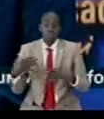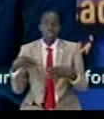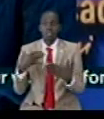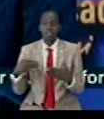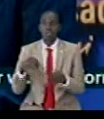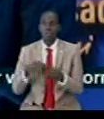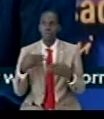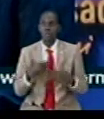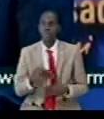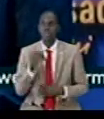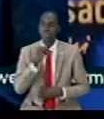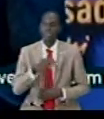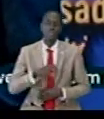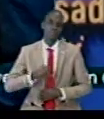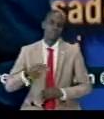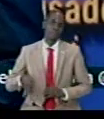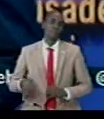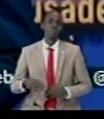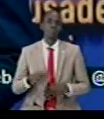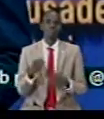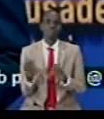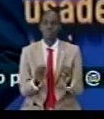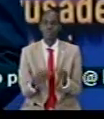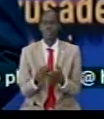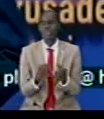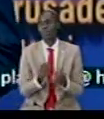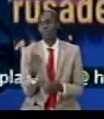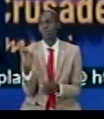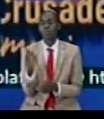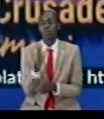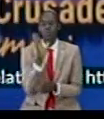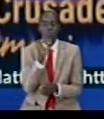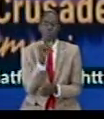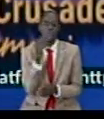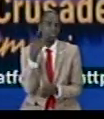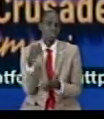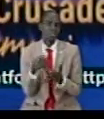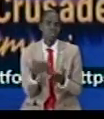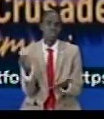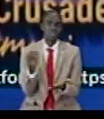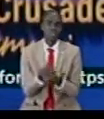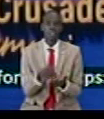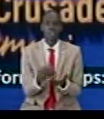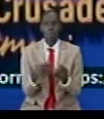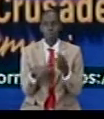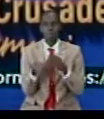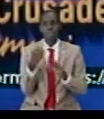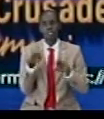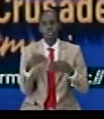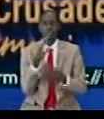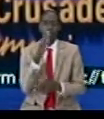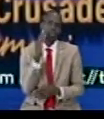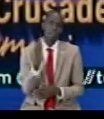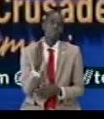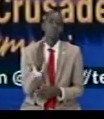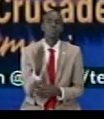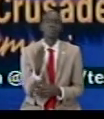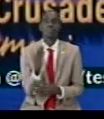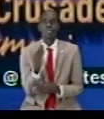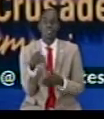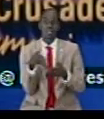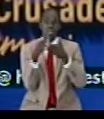already. They are no more there. Check it out. You will not see it anymore. And come out and give your testimony.